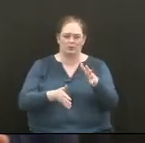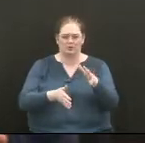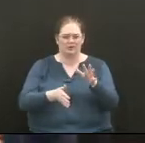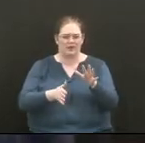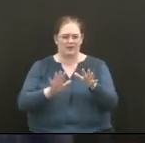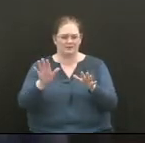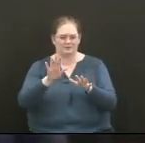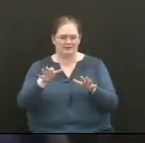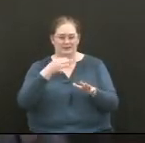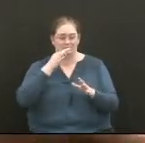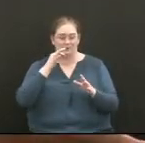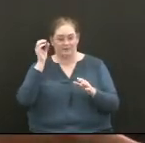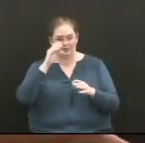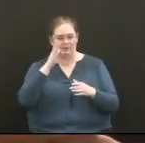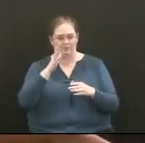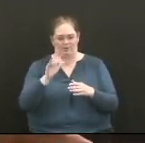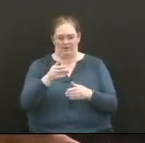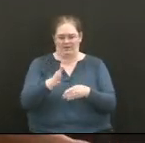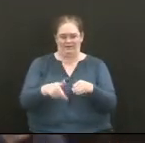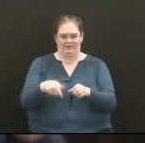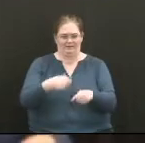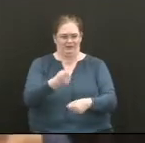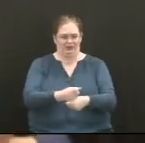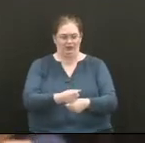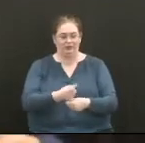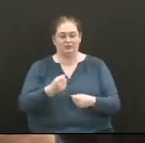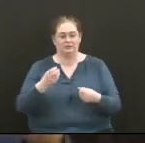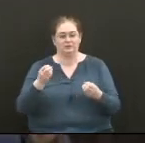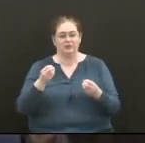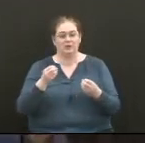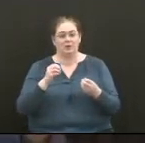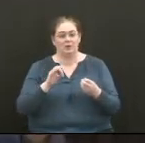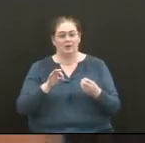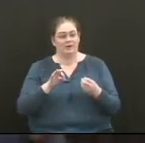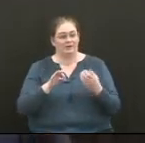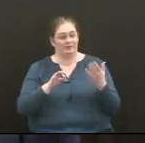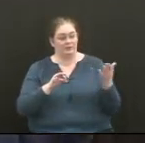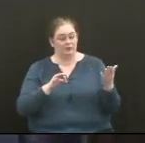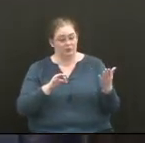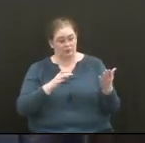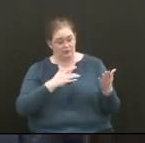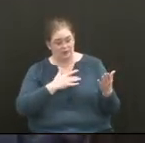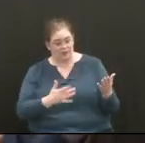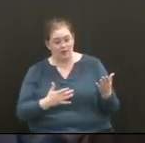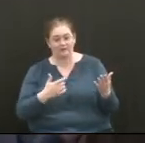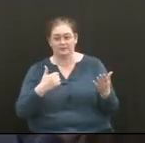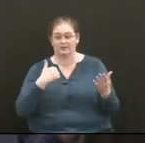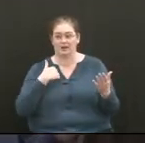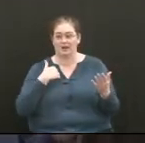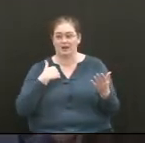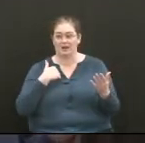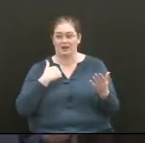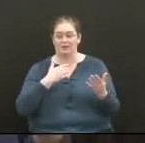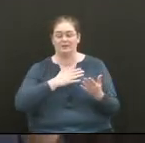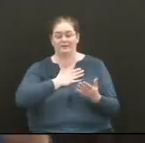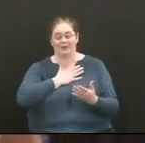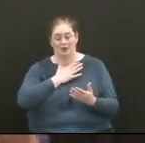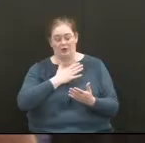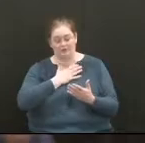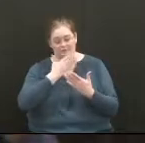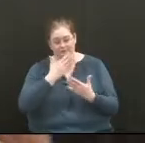expert opinion, by the end of this year. So if you were inclined, I would be very grateful if you